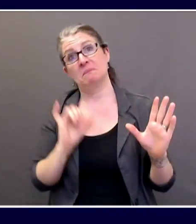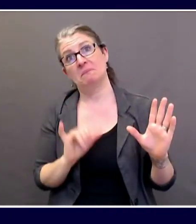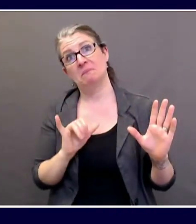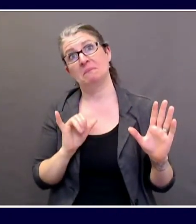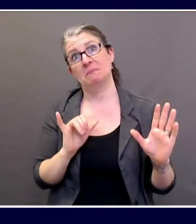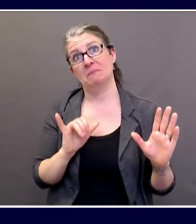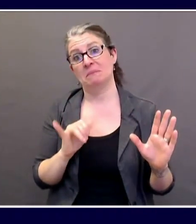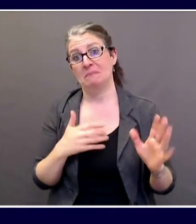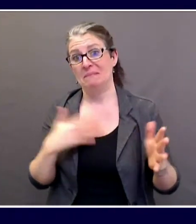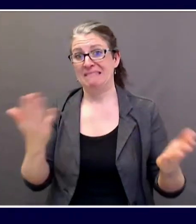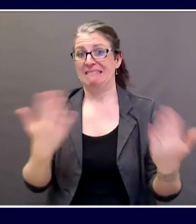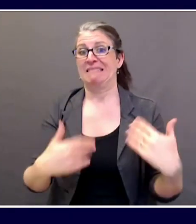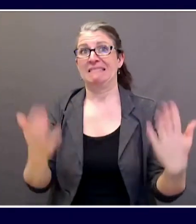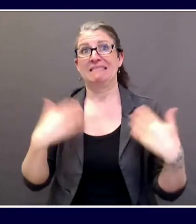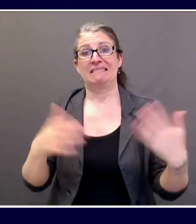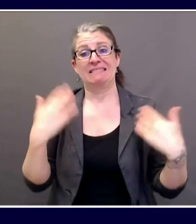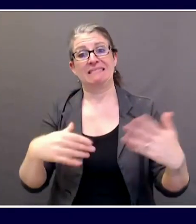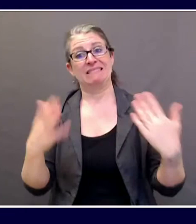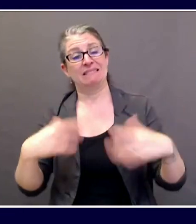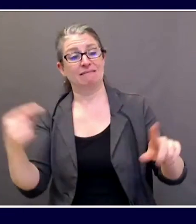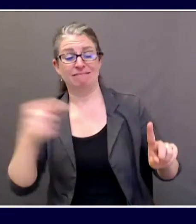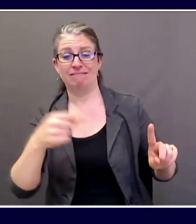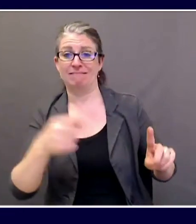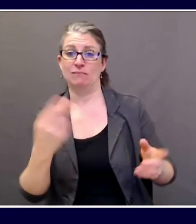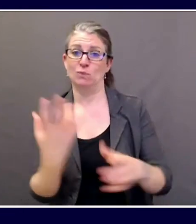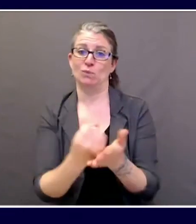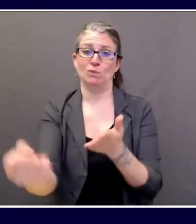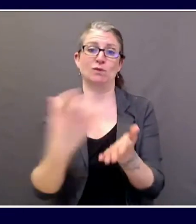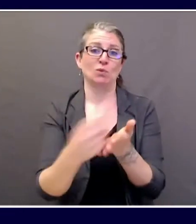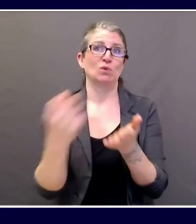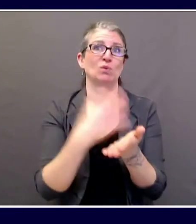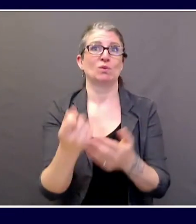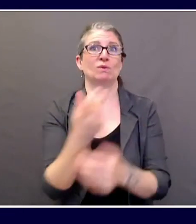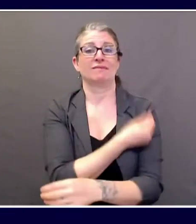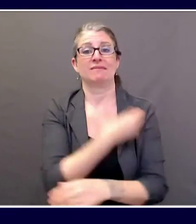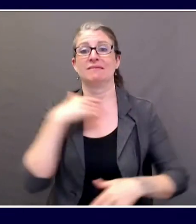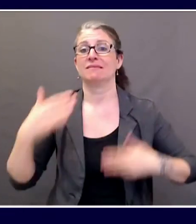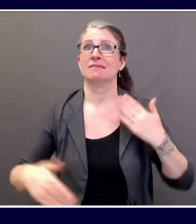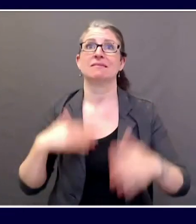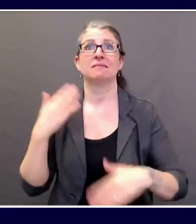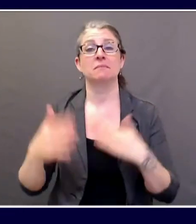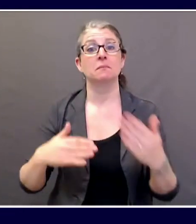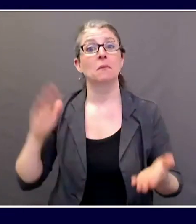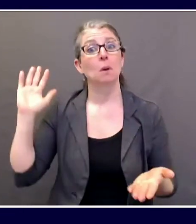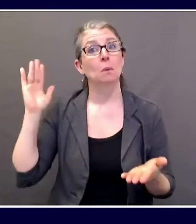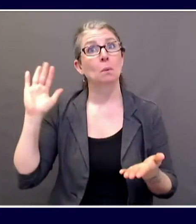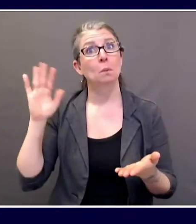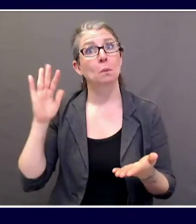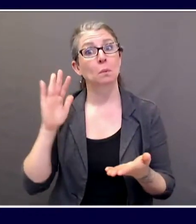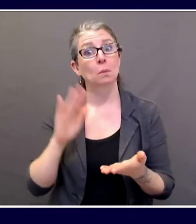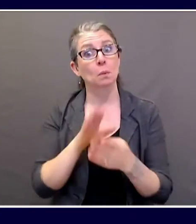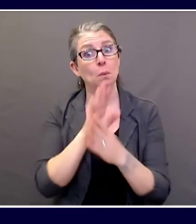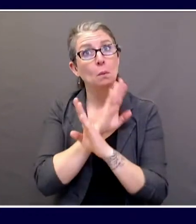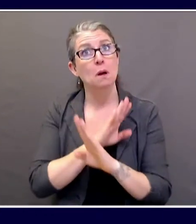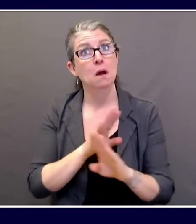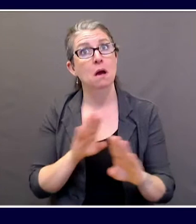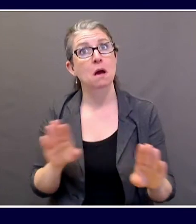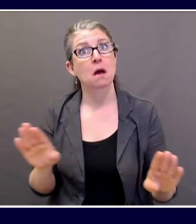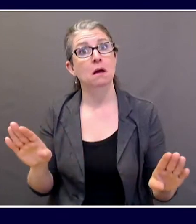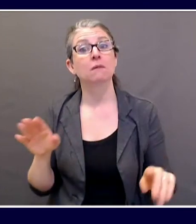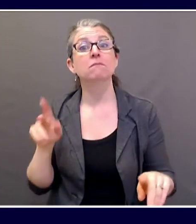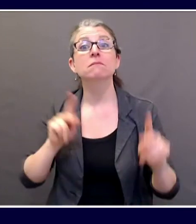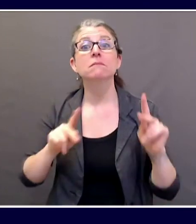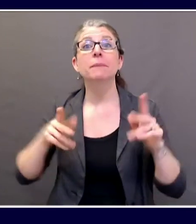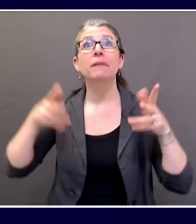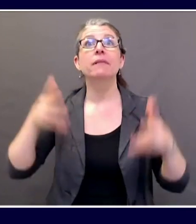or waning, if it's because folks have questions about the safety, efficacy of the vaccine, they're hesitant, my goal is